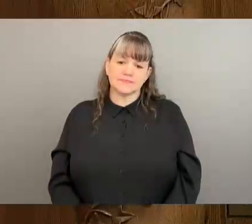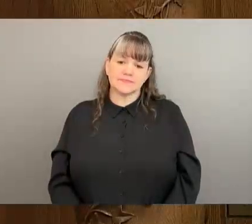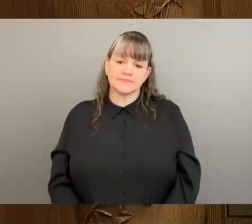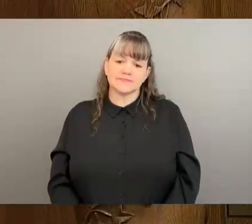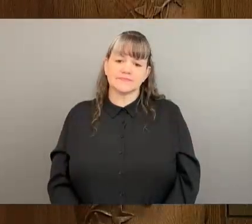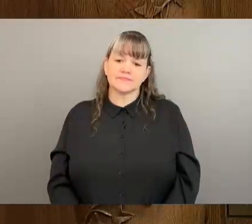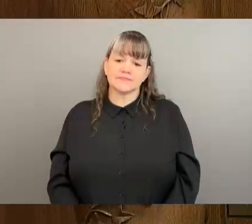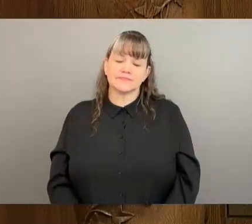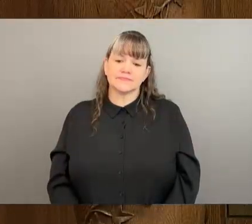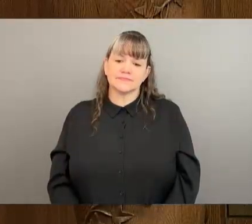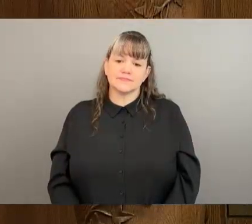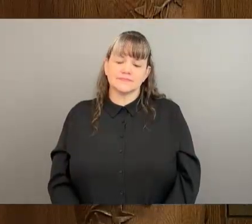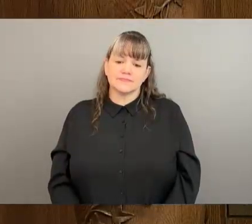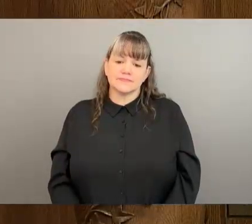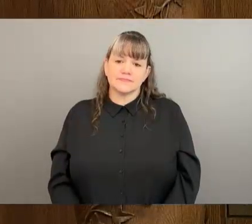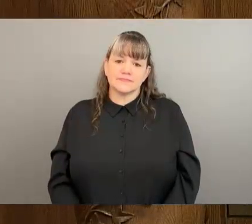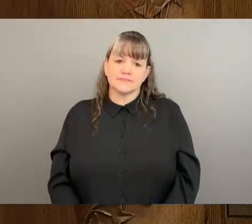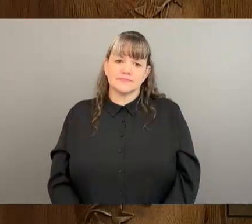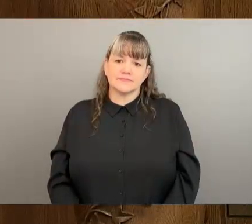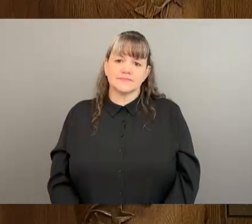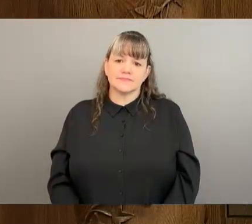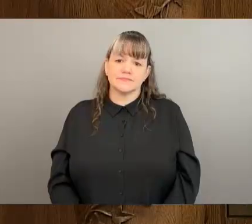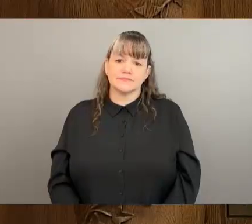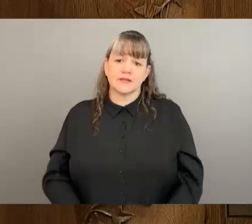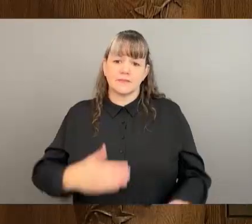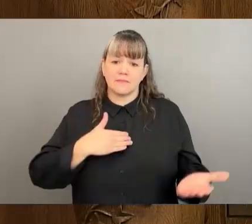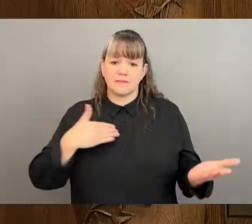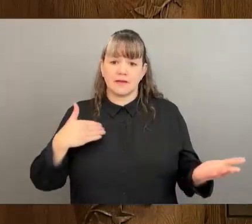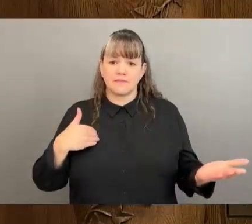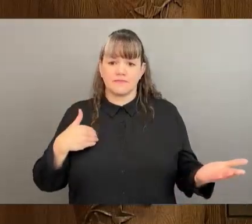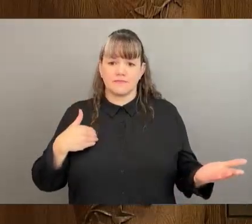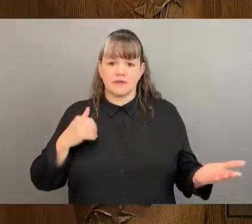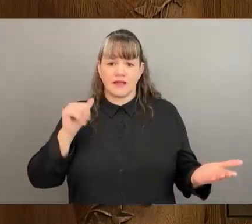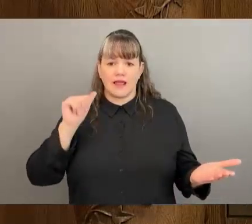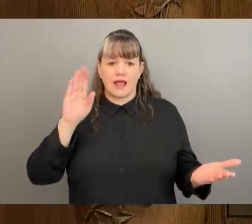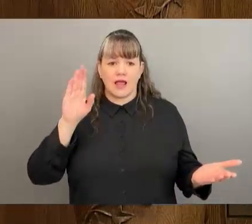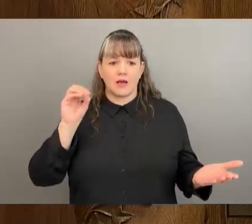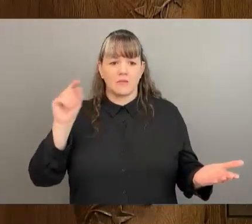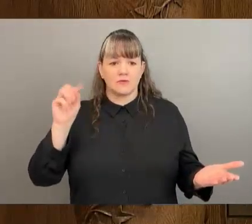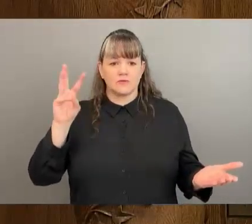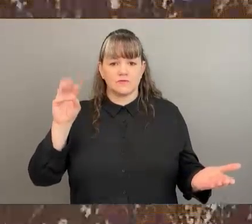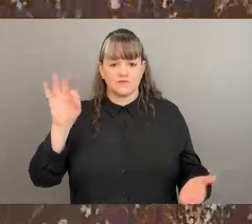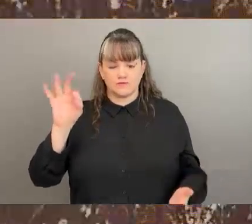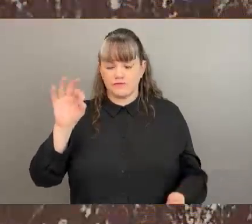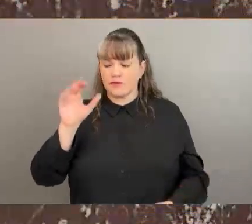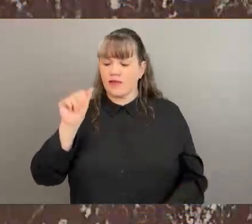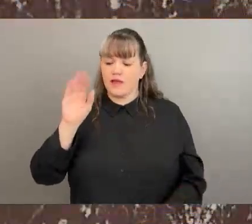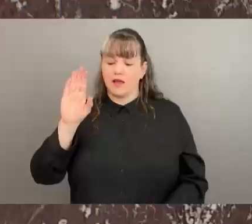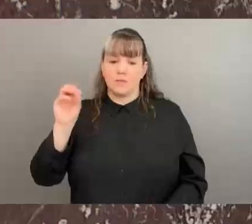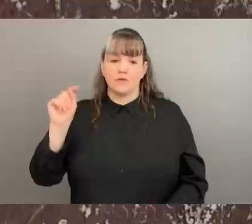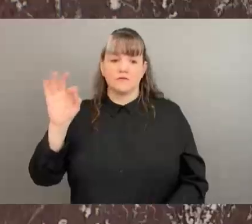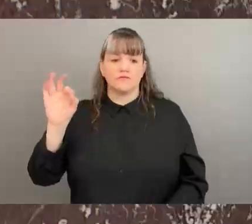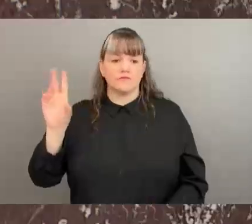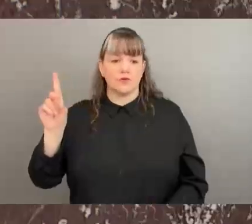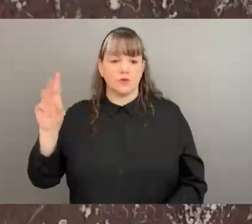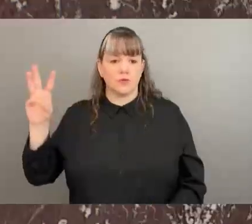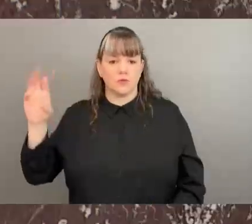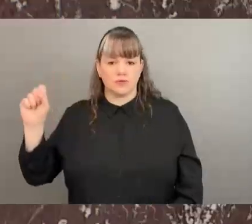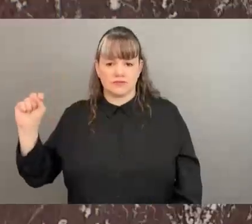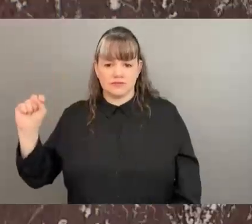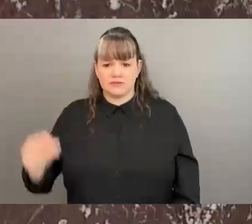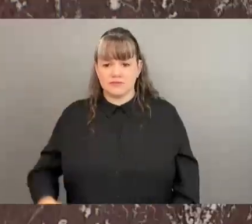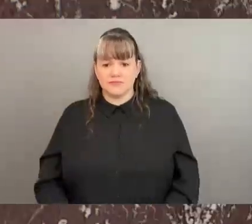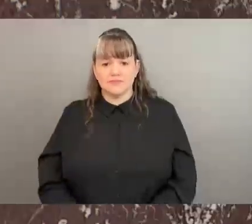Member for Abbotsford West. Yes, another difficult question. A tourist visiting from Toronto,